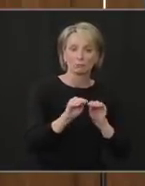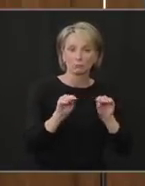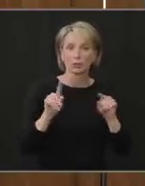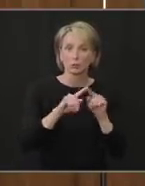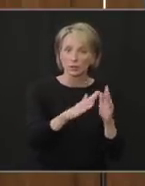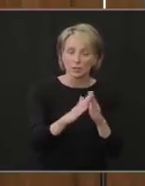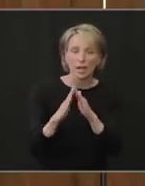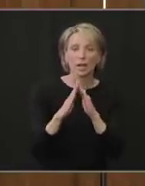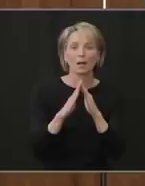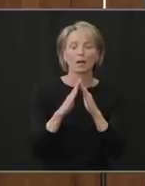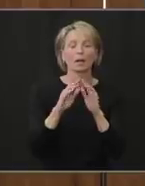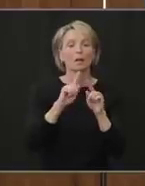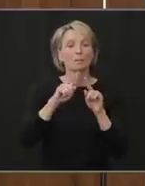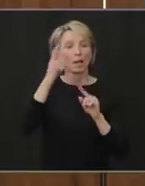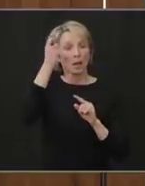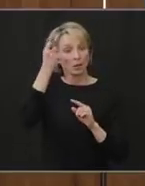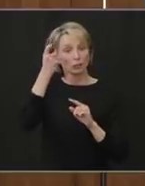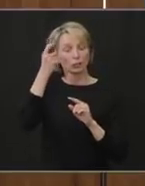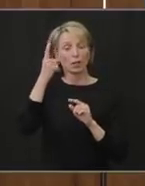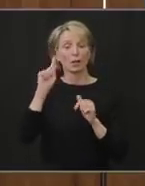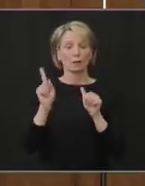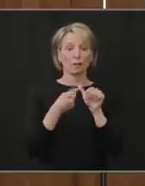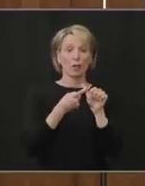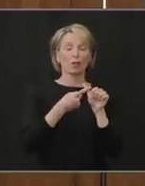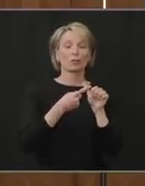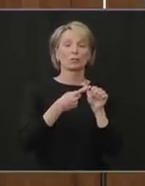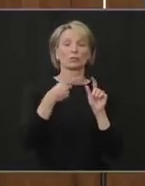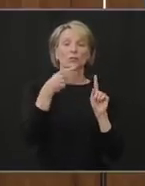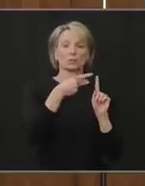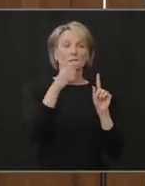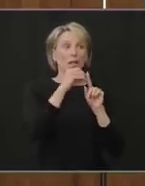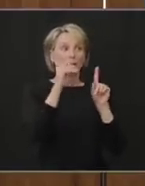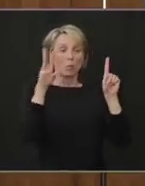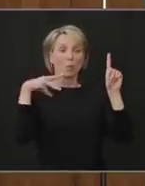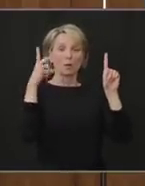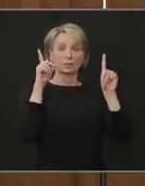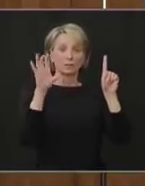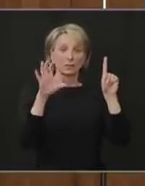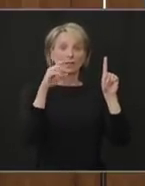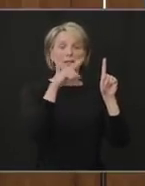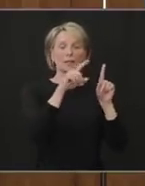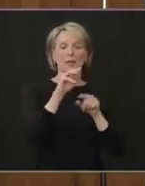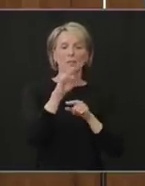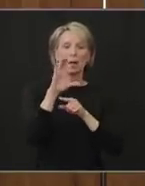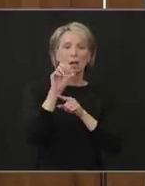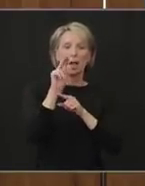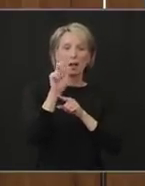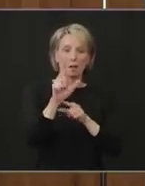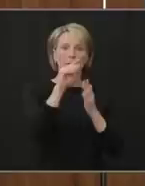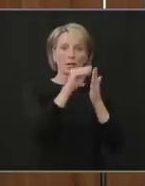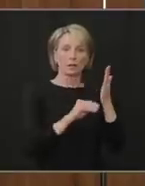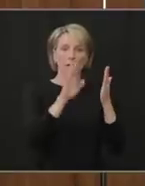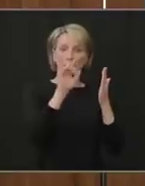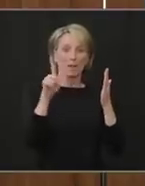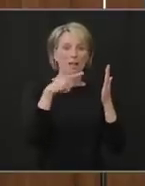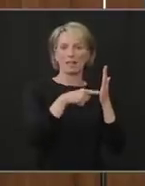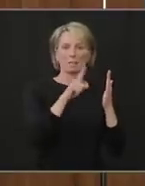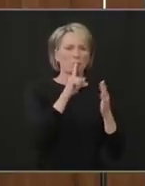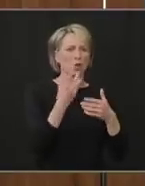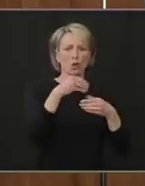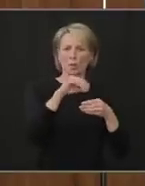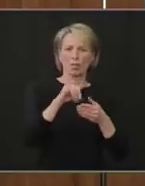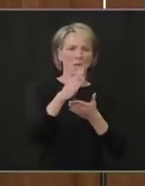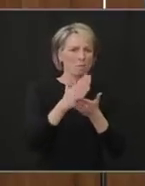not even in the McConnell version of this bill, is a recognition that states have been at the forefront, bearing the